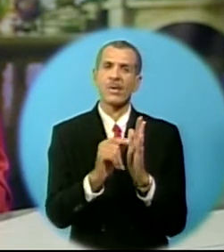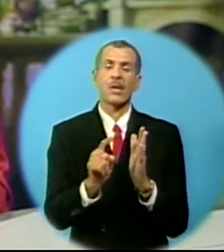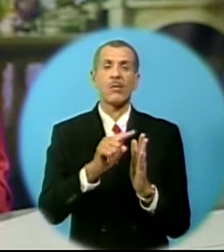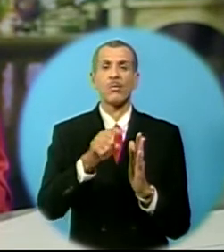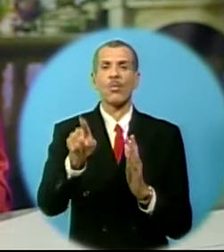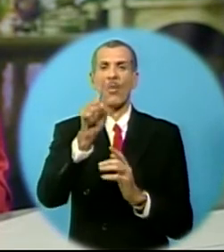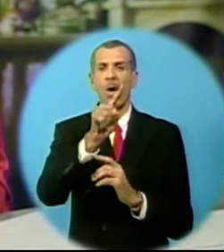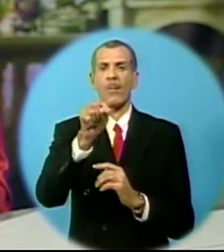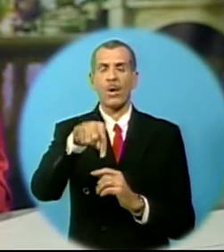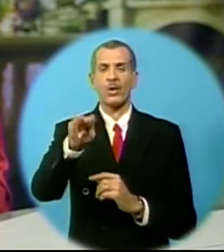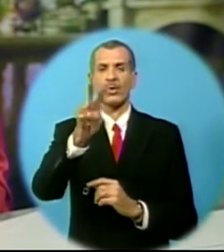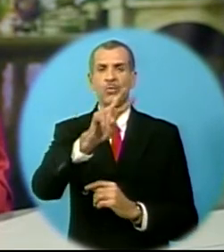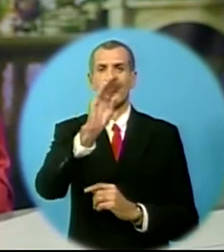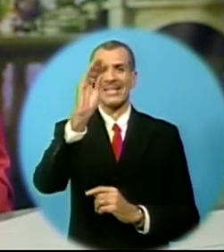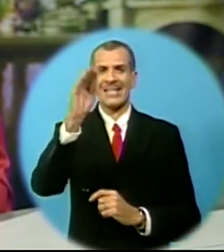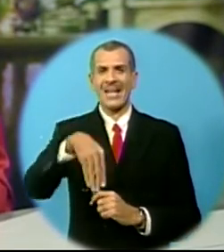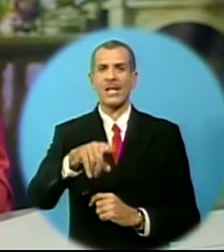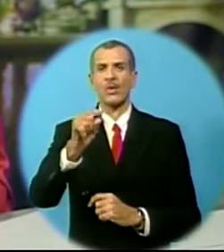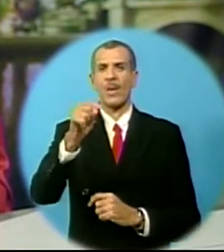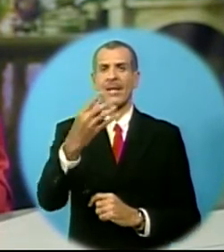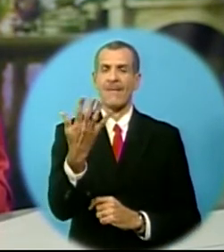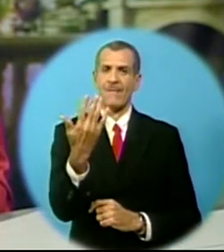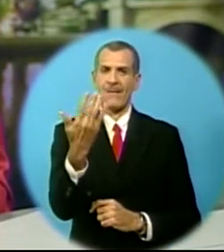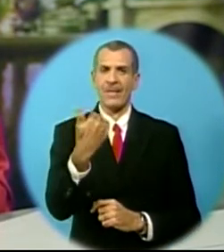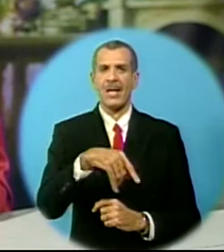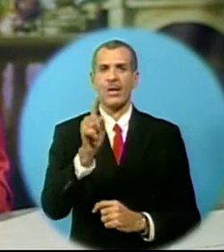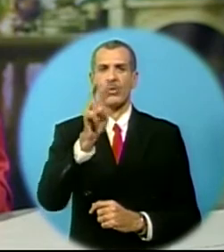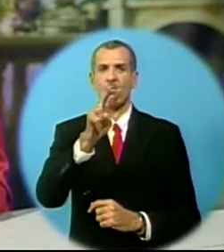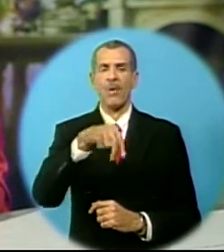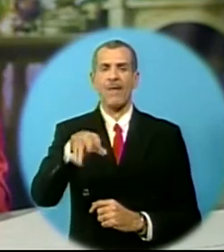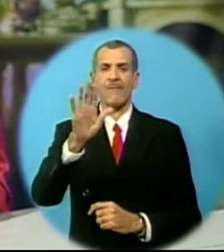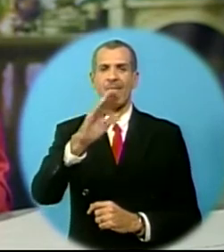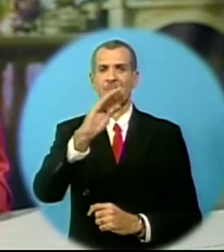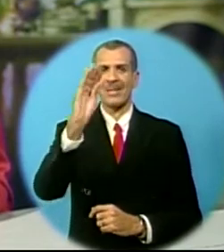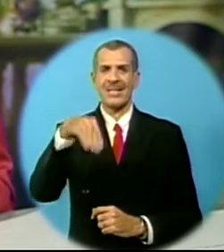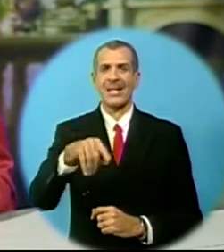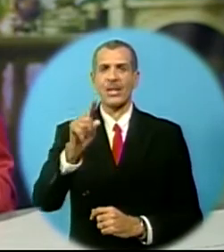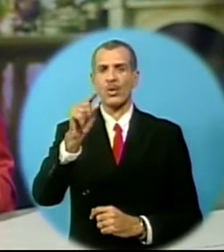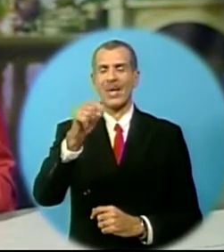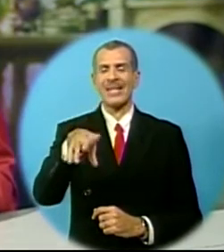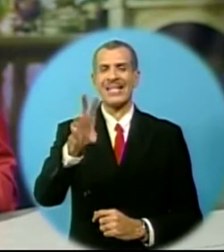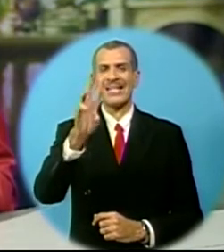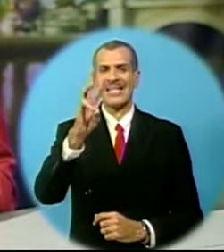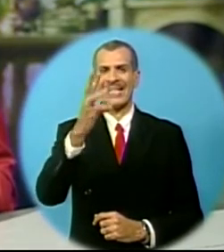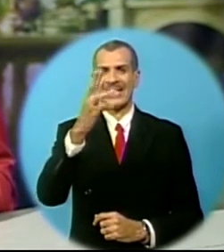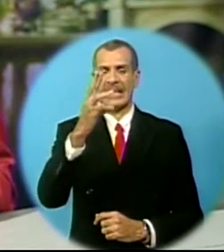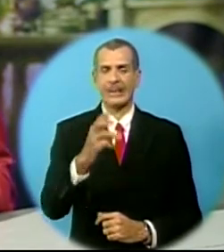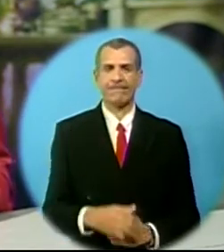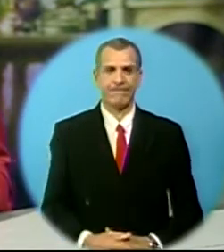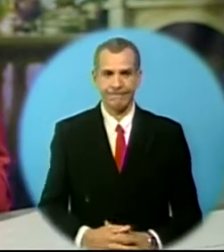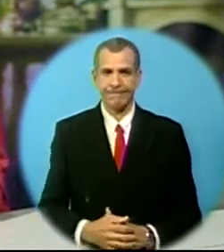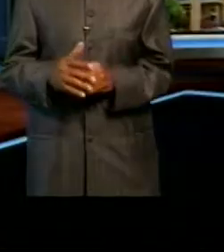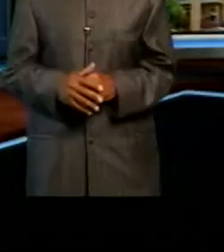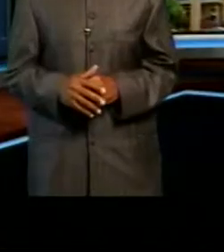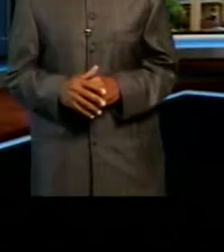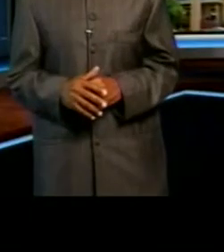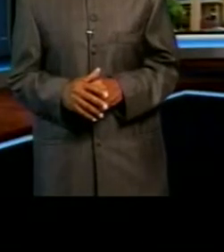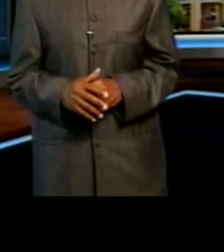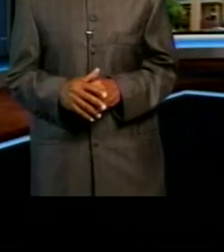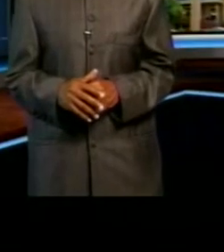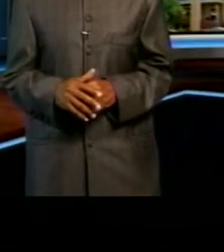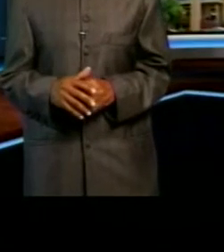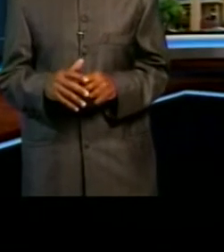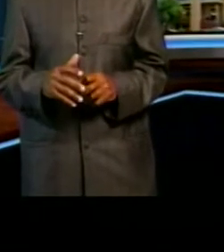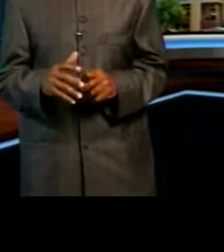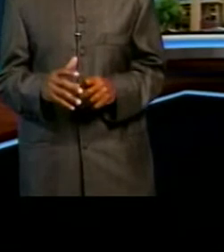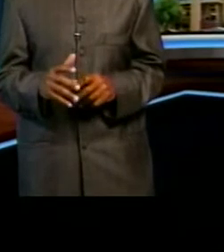1.2% in 2015 and 2.5% growth in 2016. The fiscal adjustment